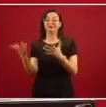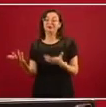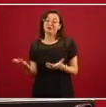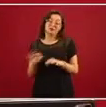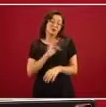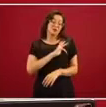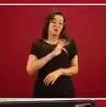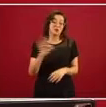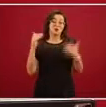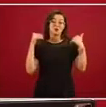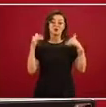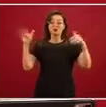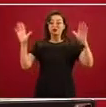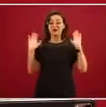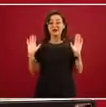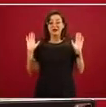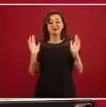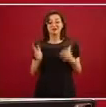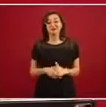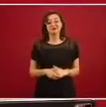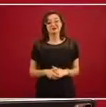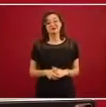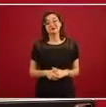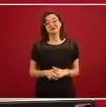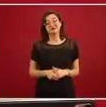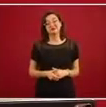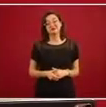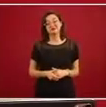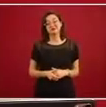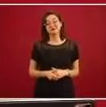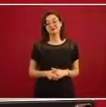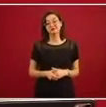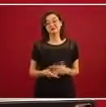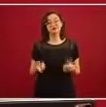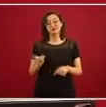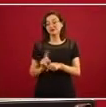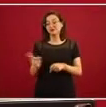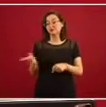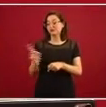And yes, regarding the possibility of an earthquake, that is of course a possibility.